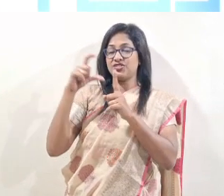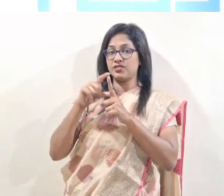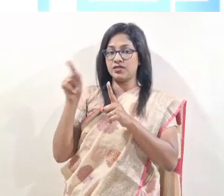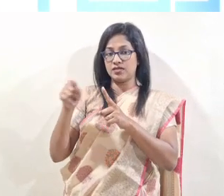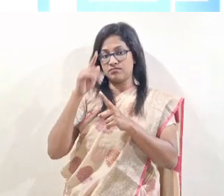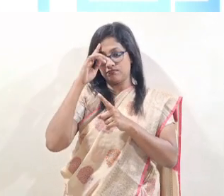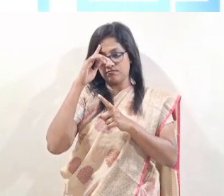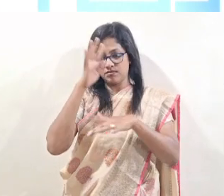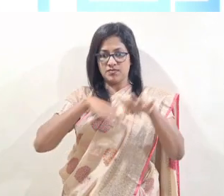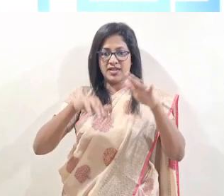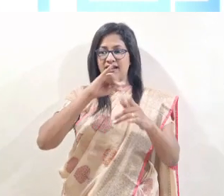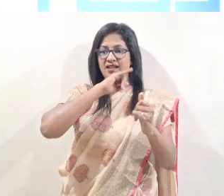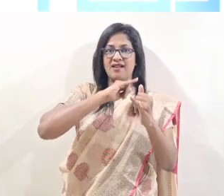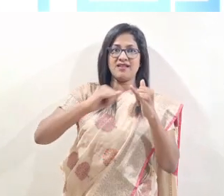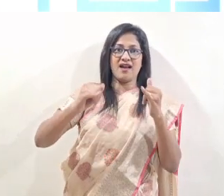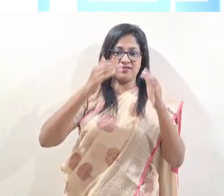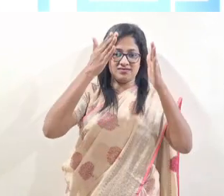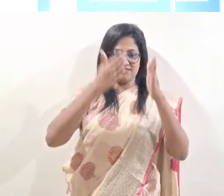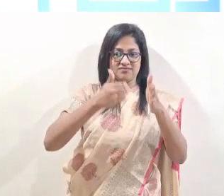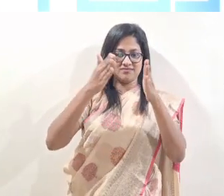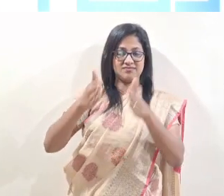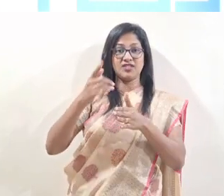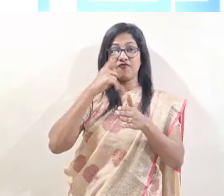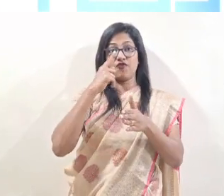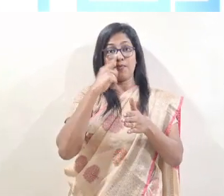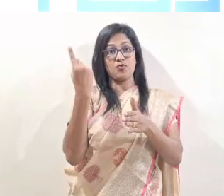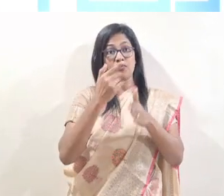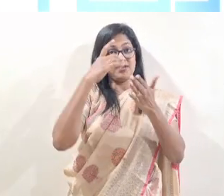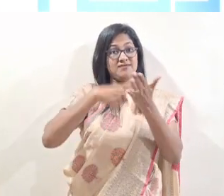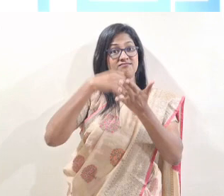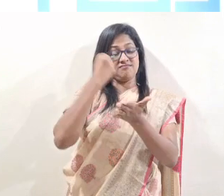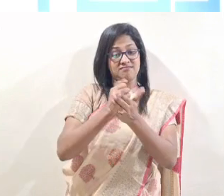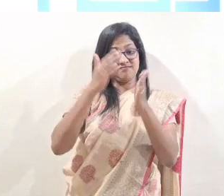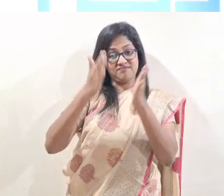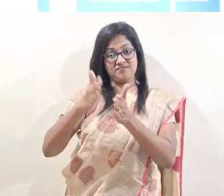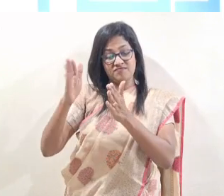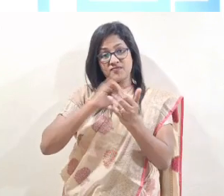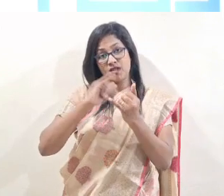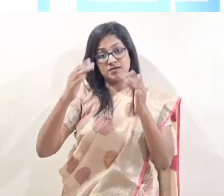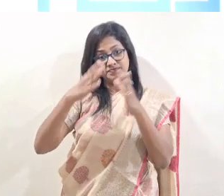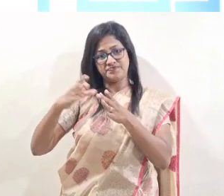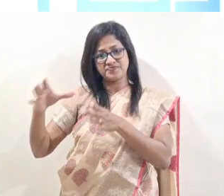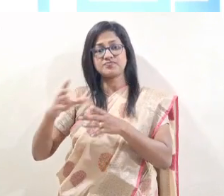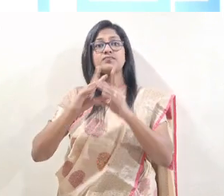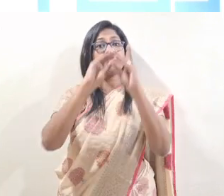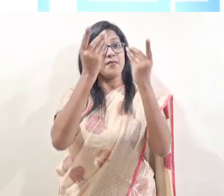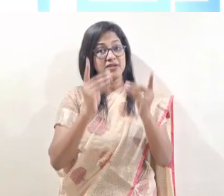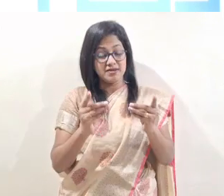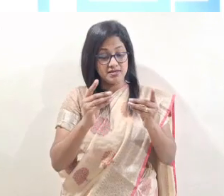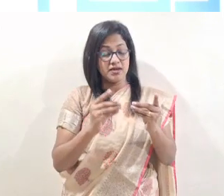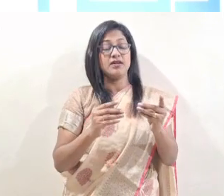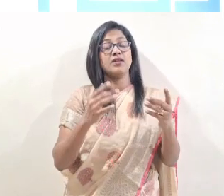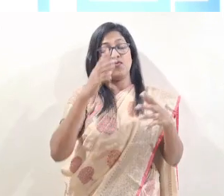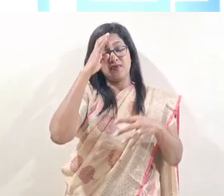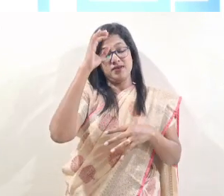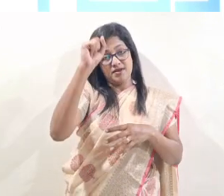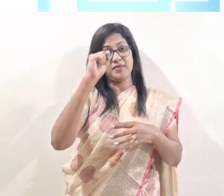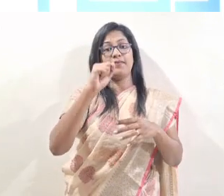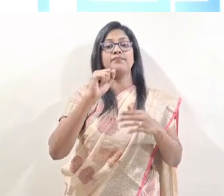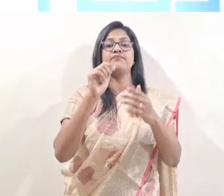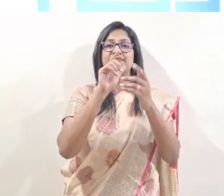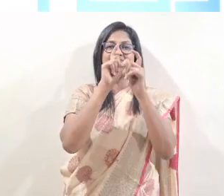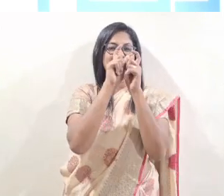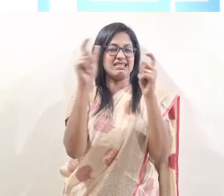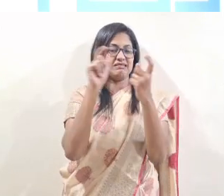reserve few last coach for women in trains. But also while designing station, we always keep it in mind to make it